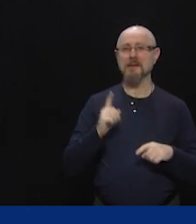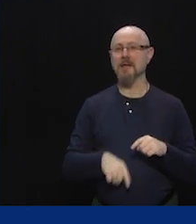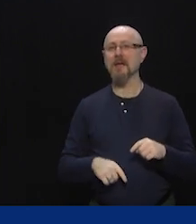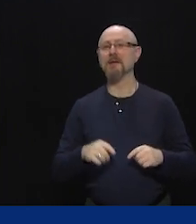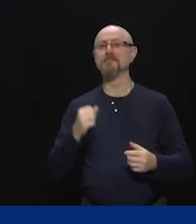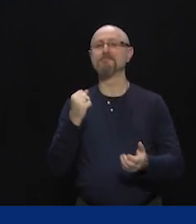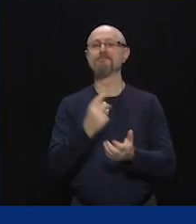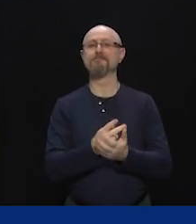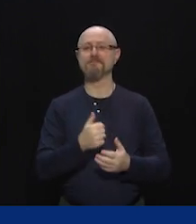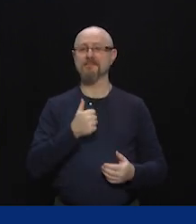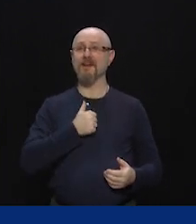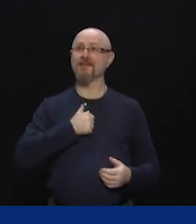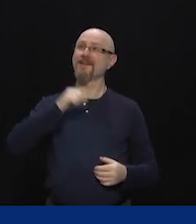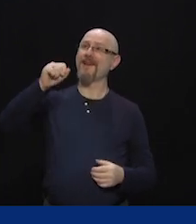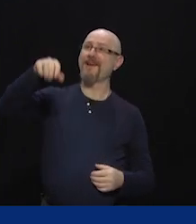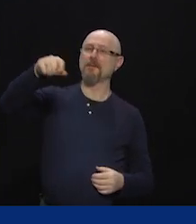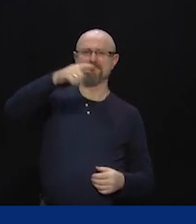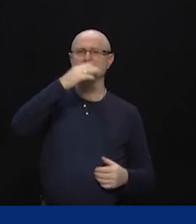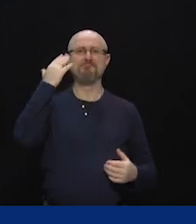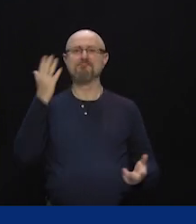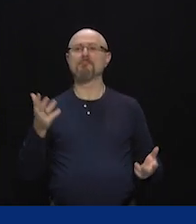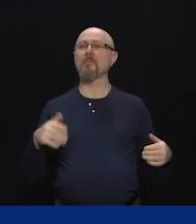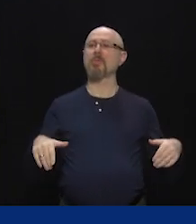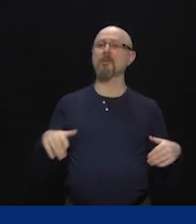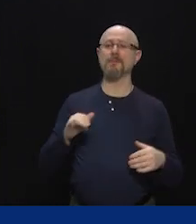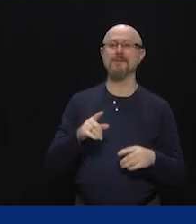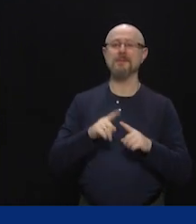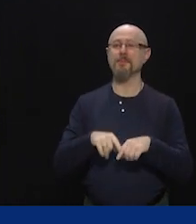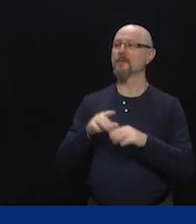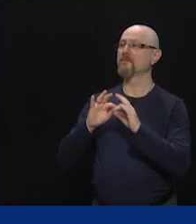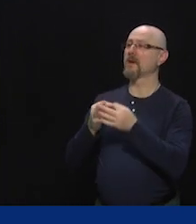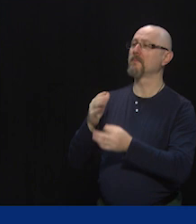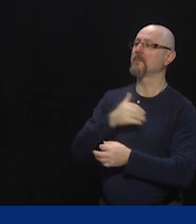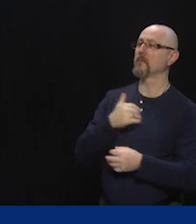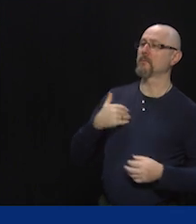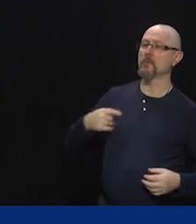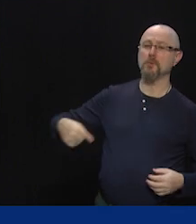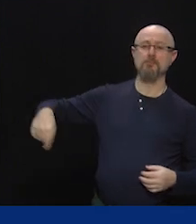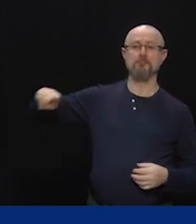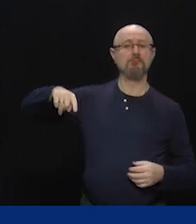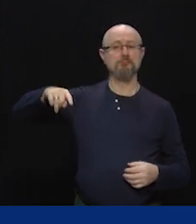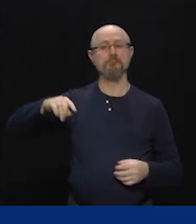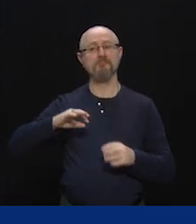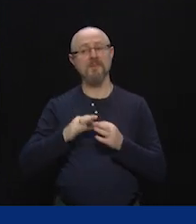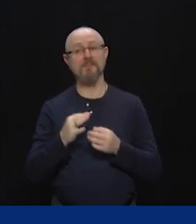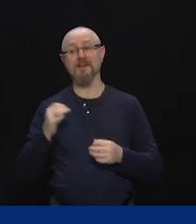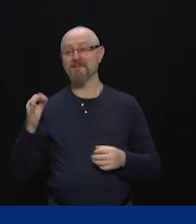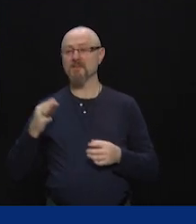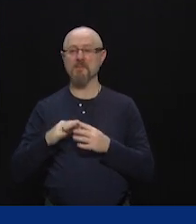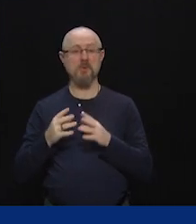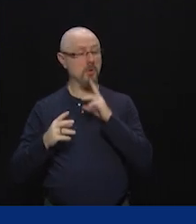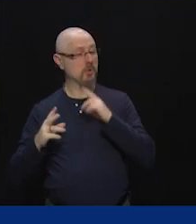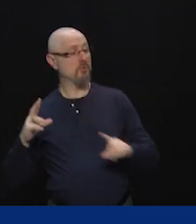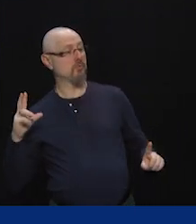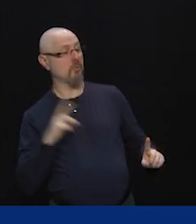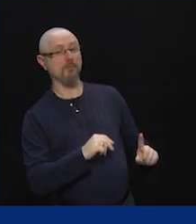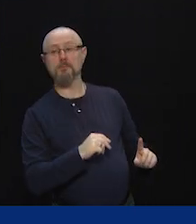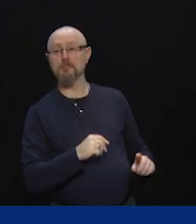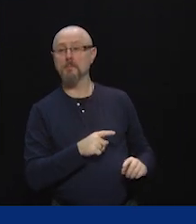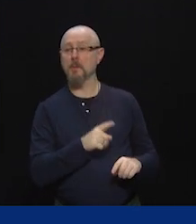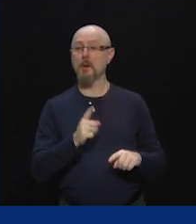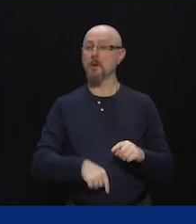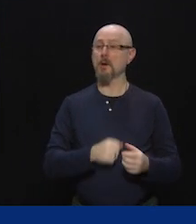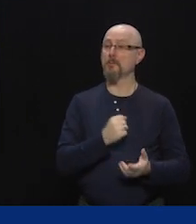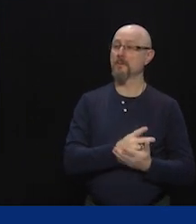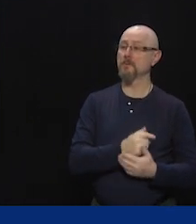knowingly consent to getting a vaccination or a booster shot, or if family members decline the opportunity to get approvals for them. And that is